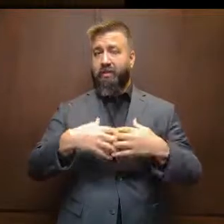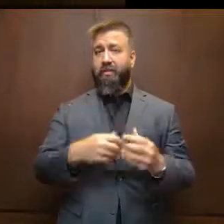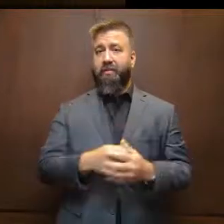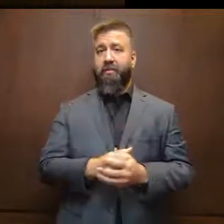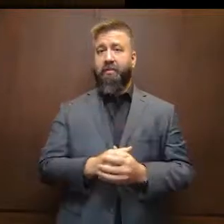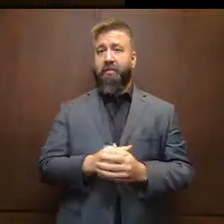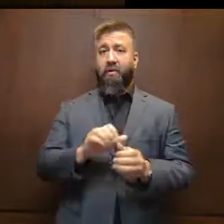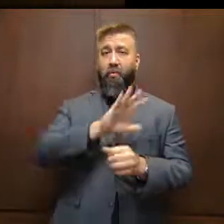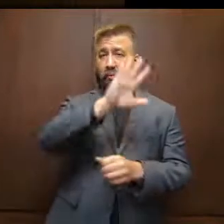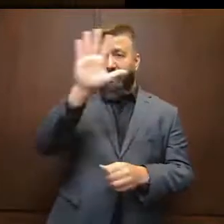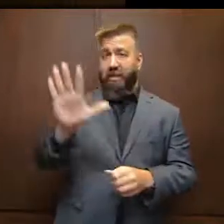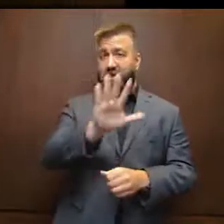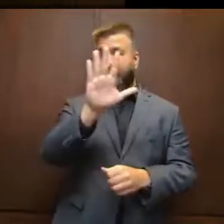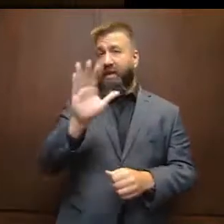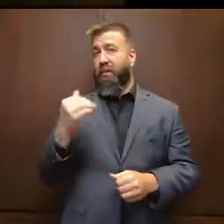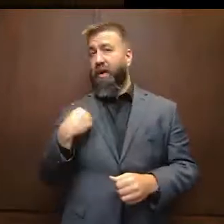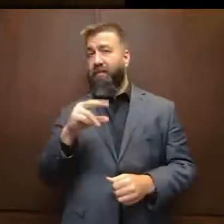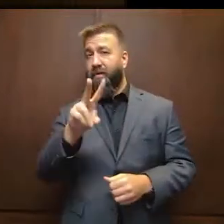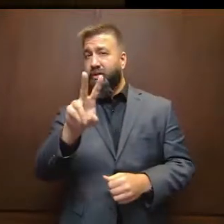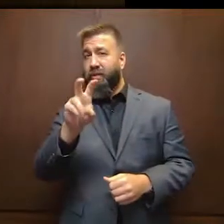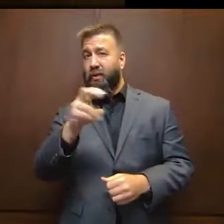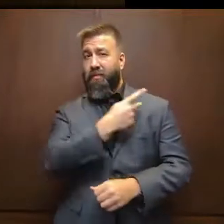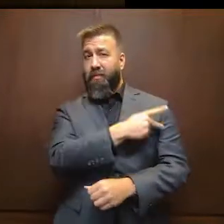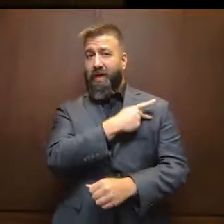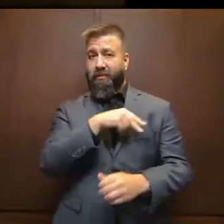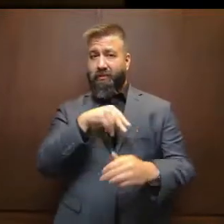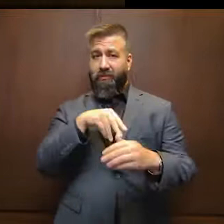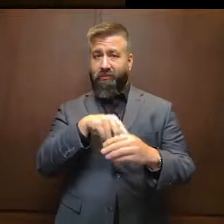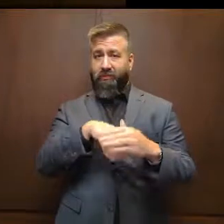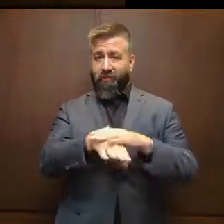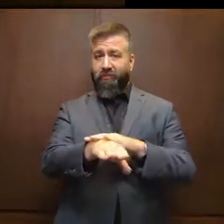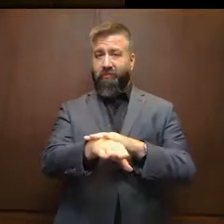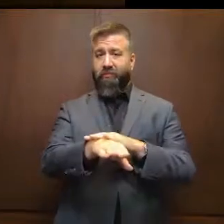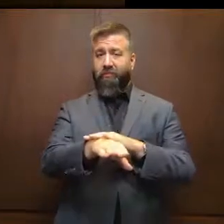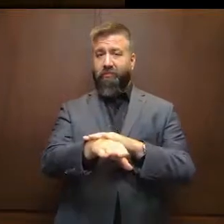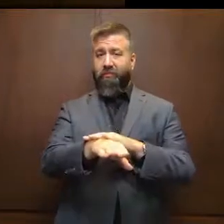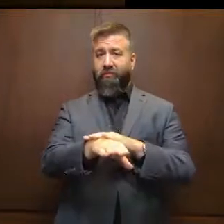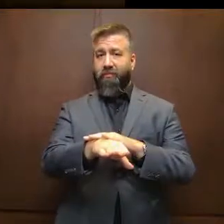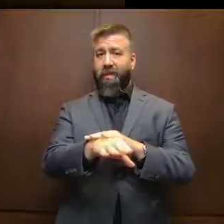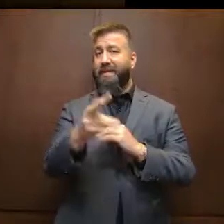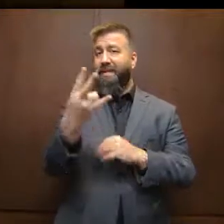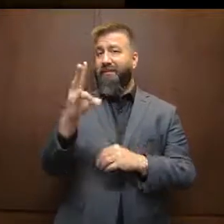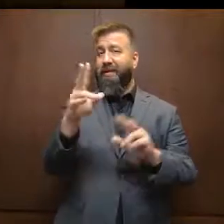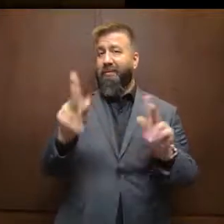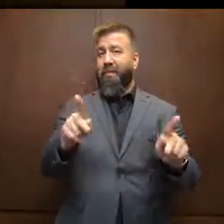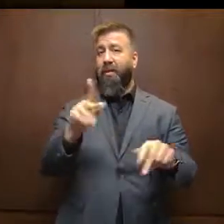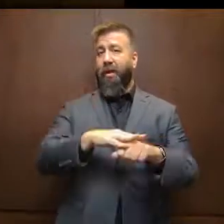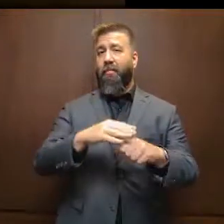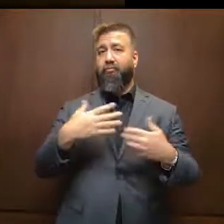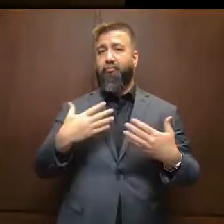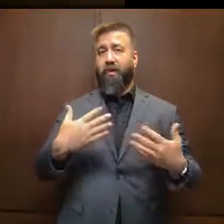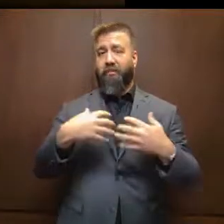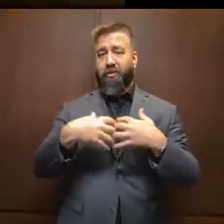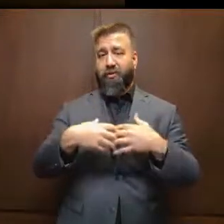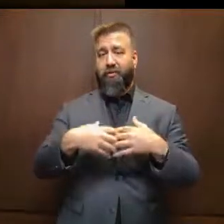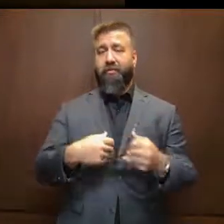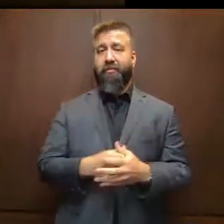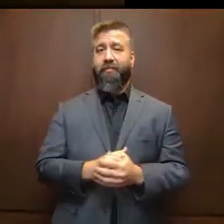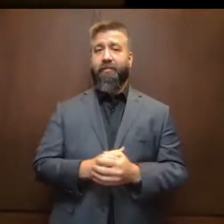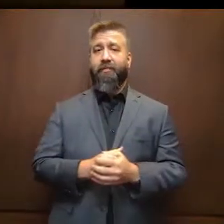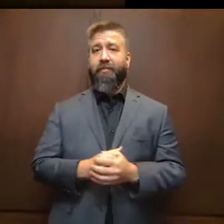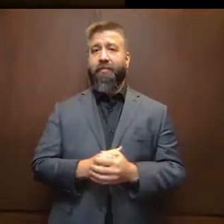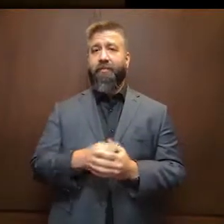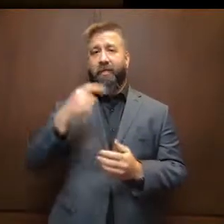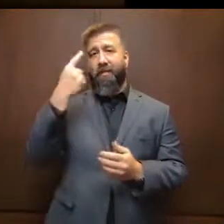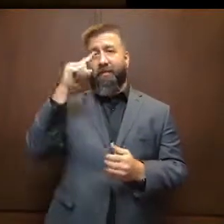Regionally, we have 200 patients that are admitted due to COVID-related reasons, and 17 of them are on ventilators. For our congregate